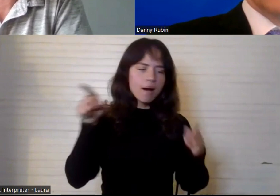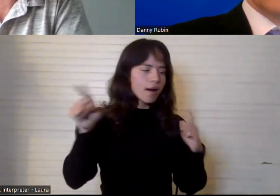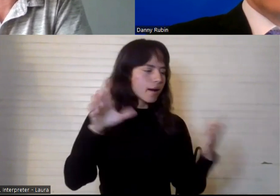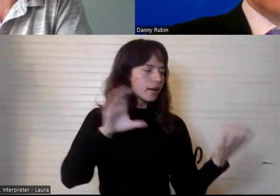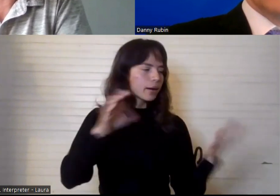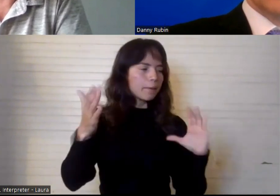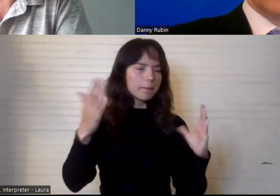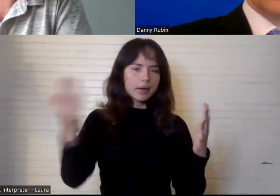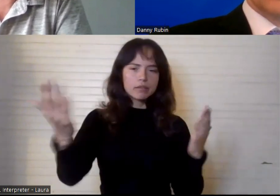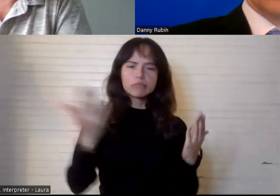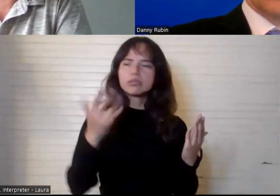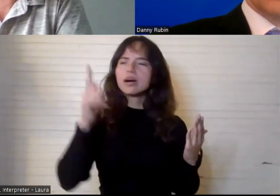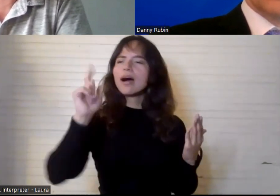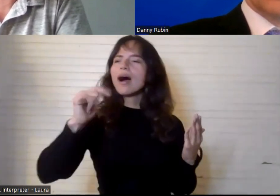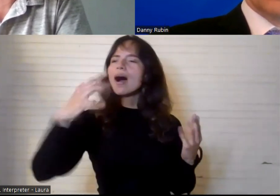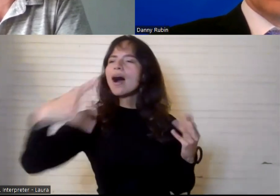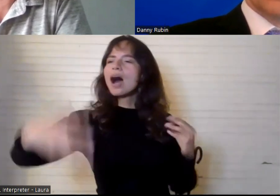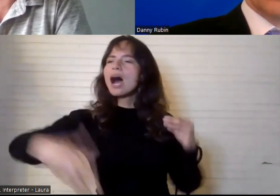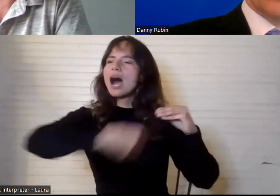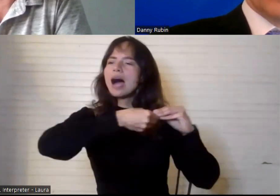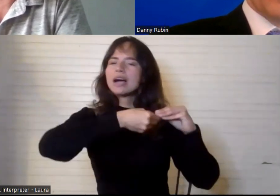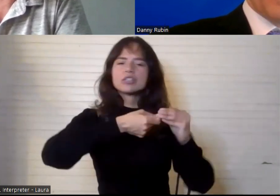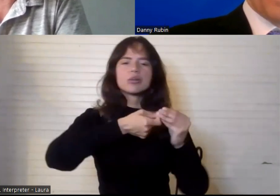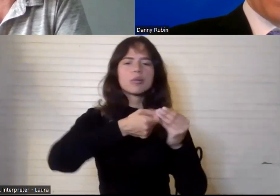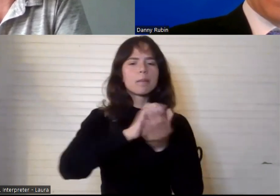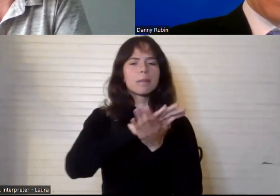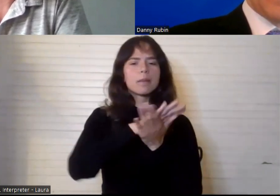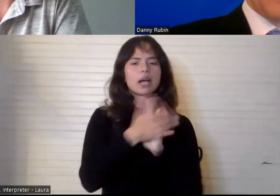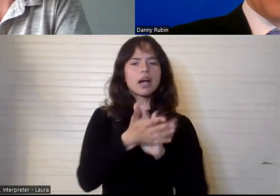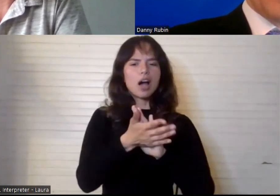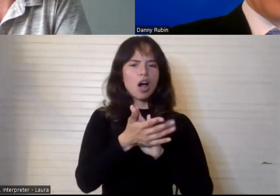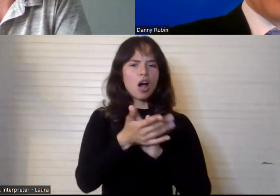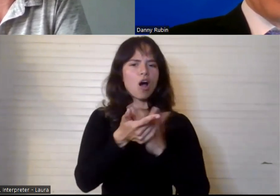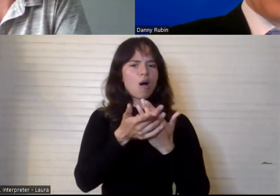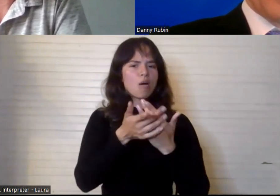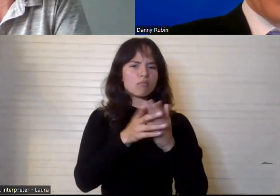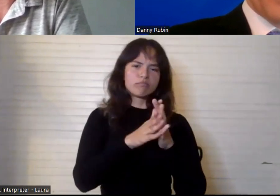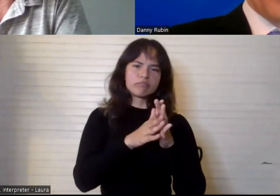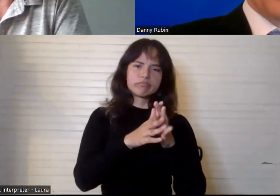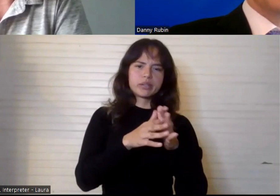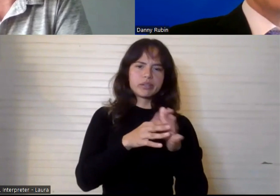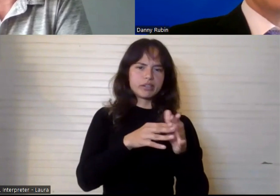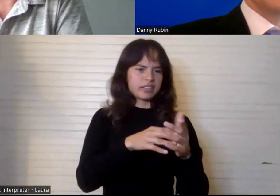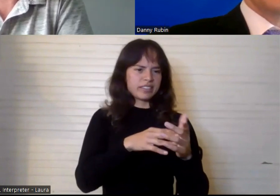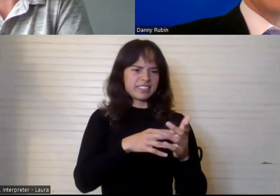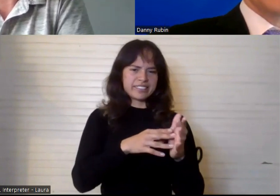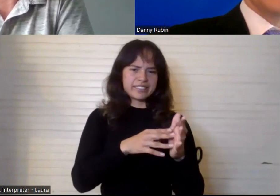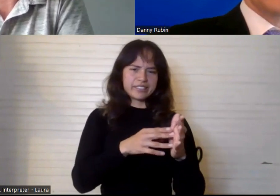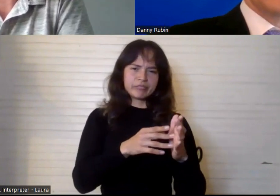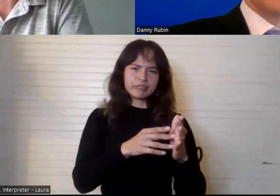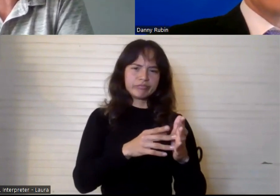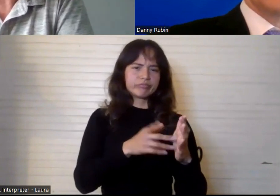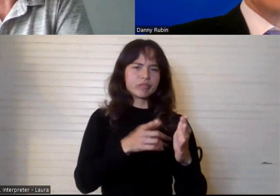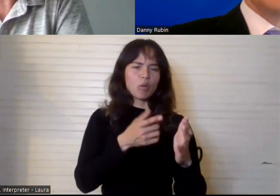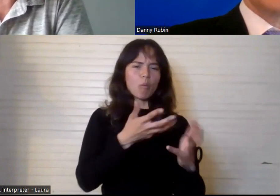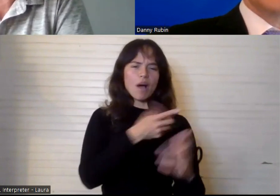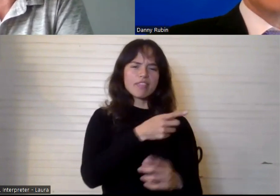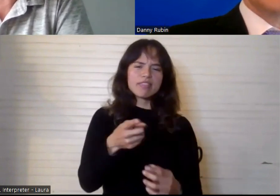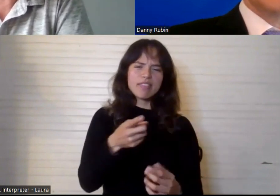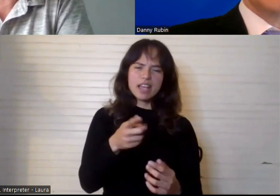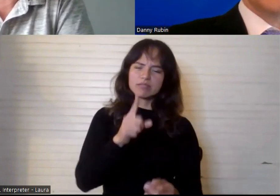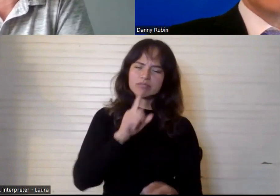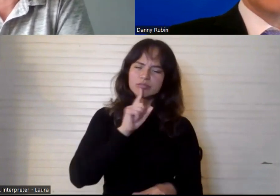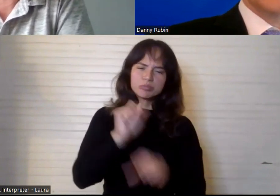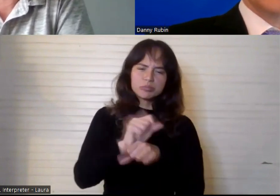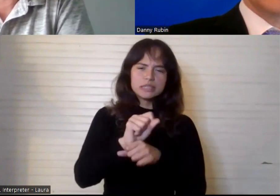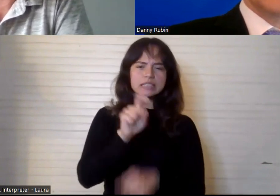be implemented to allow the website to do what that business or organization needs to do? Now, depending on the